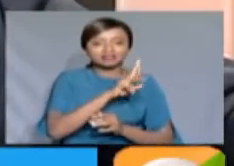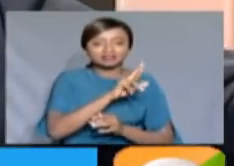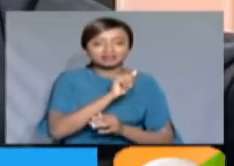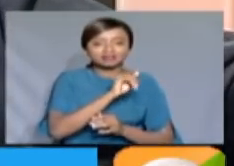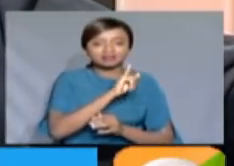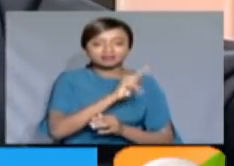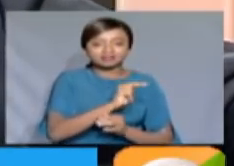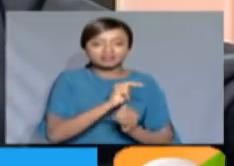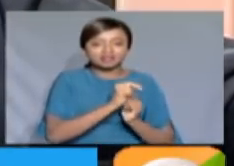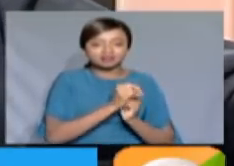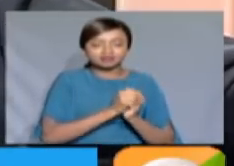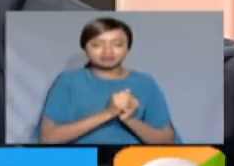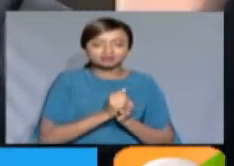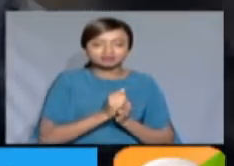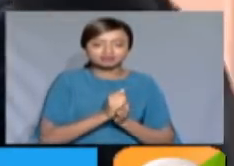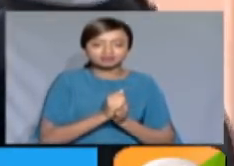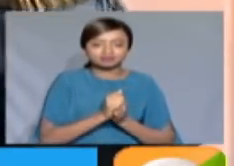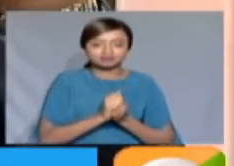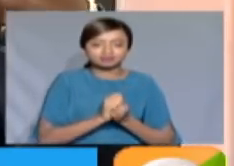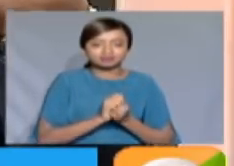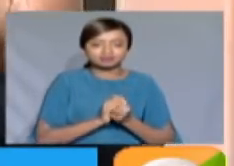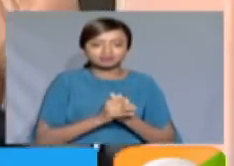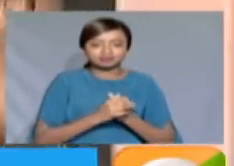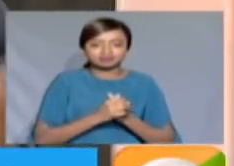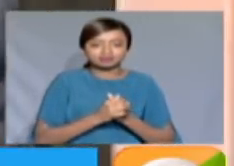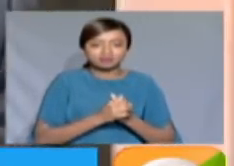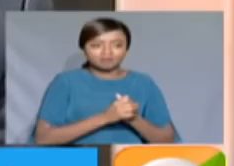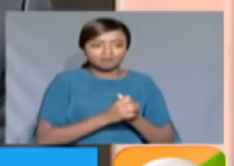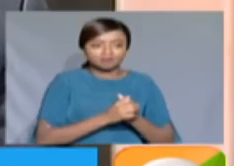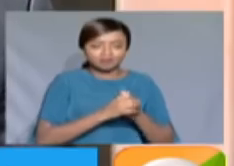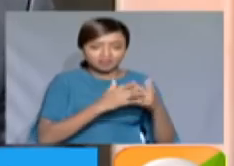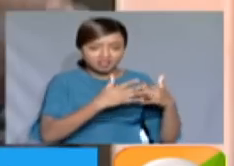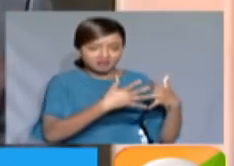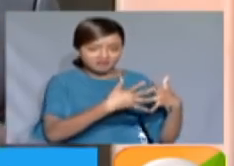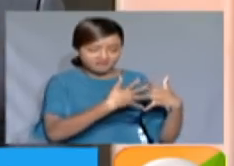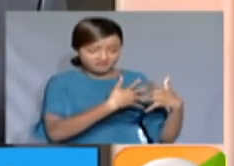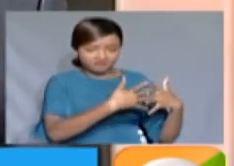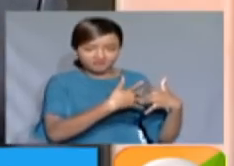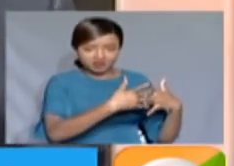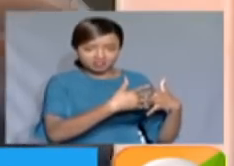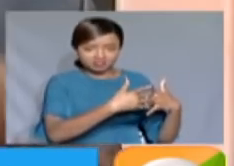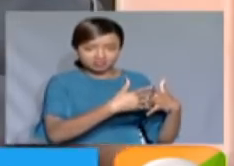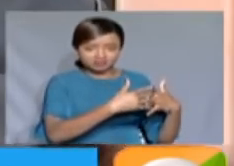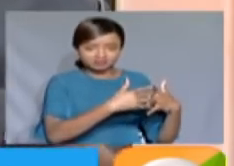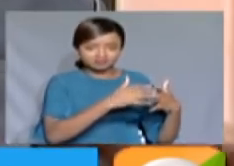the university. Which fence? The Uhuru Park fence. Yeah, there's a hedge.